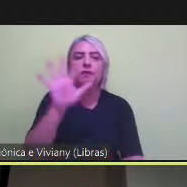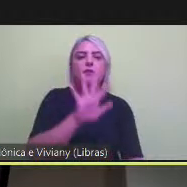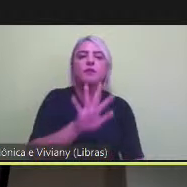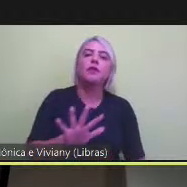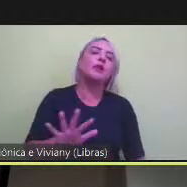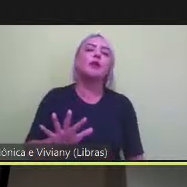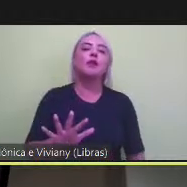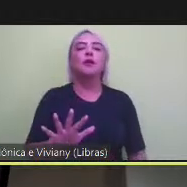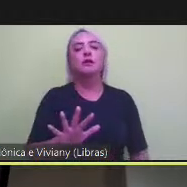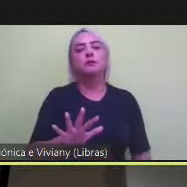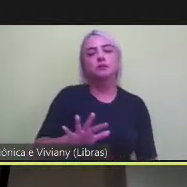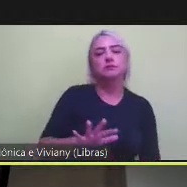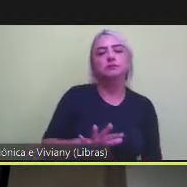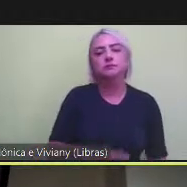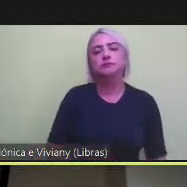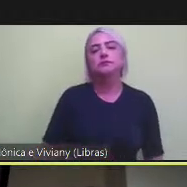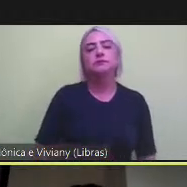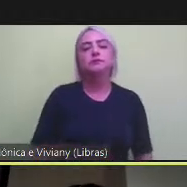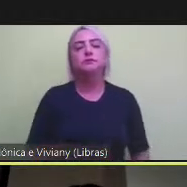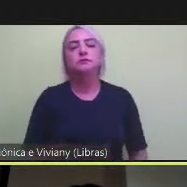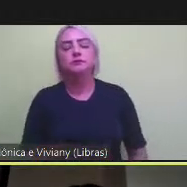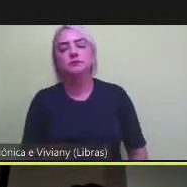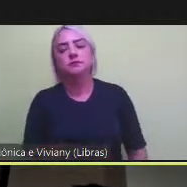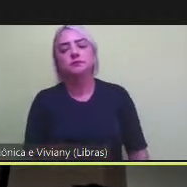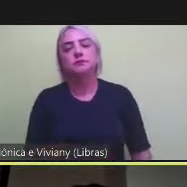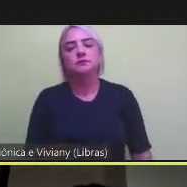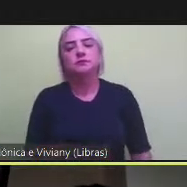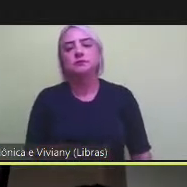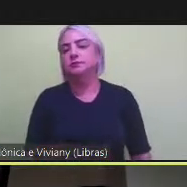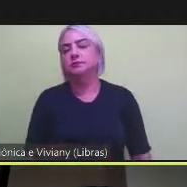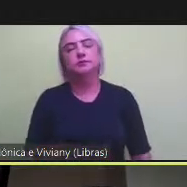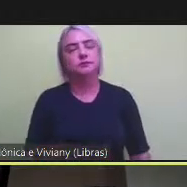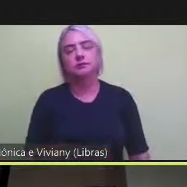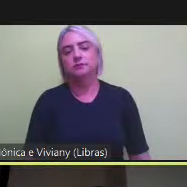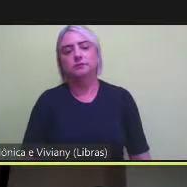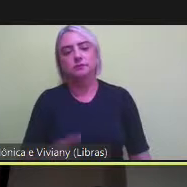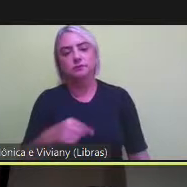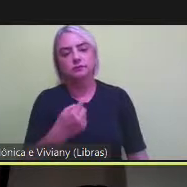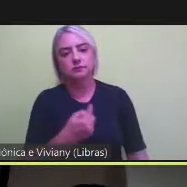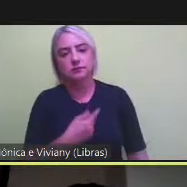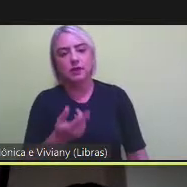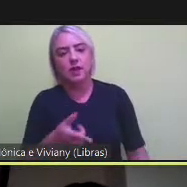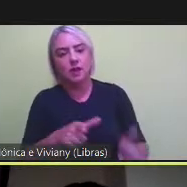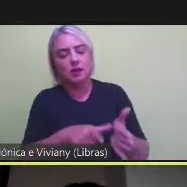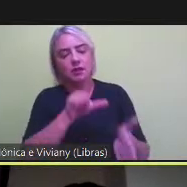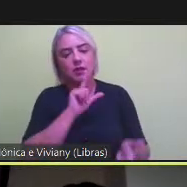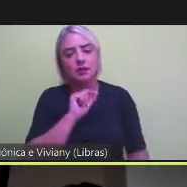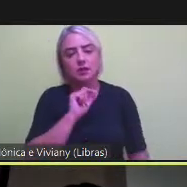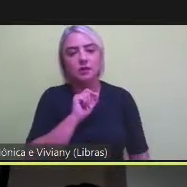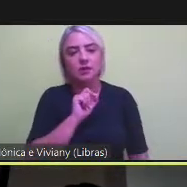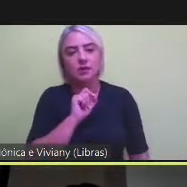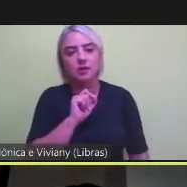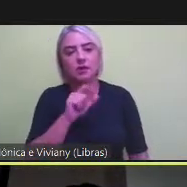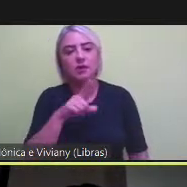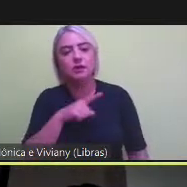generic about the promotion of healthy nutrition. In the same line of the previous model, we